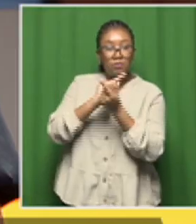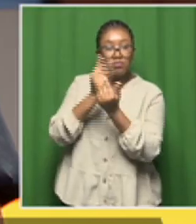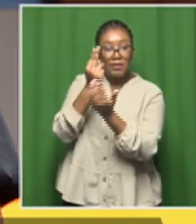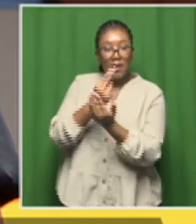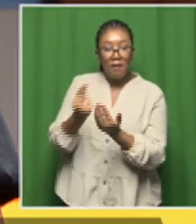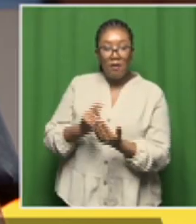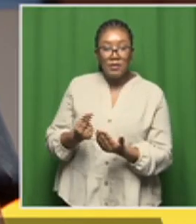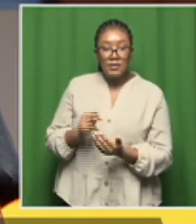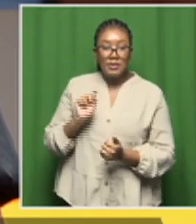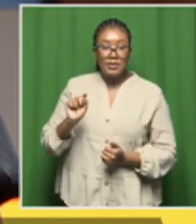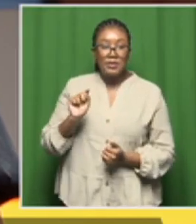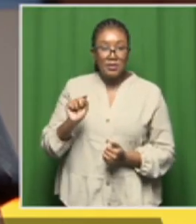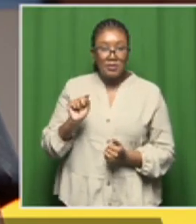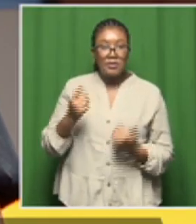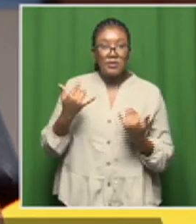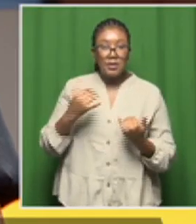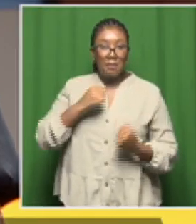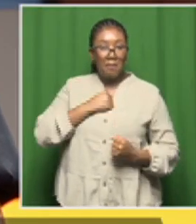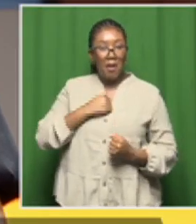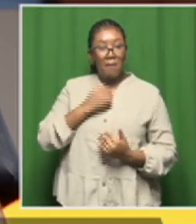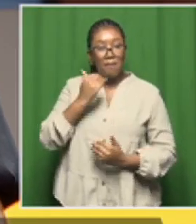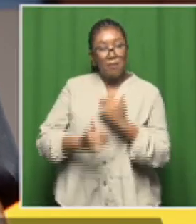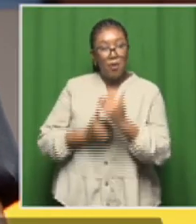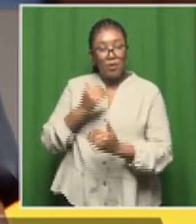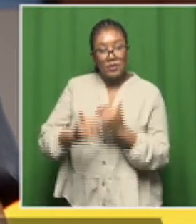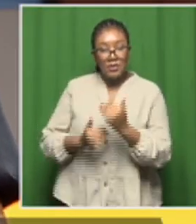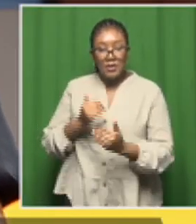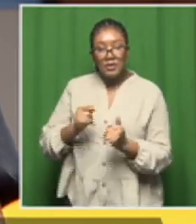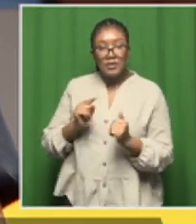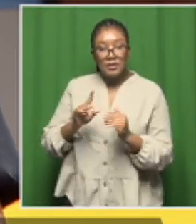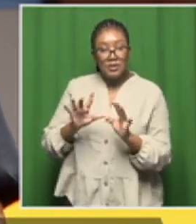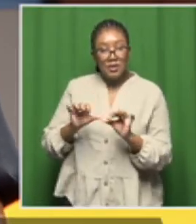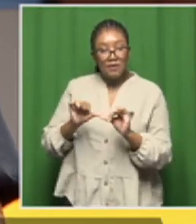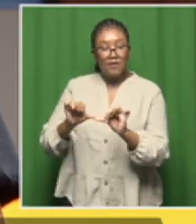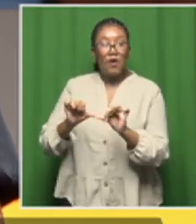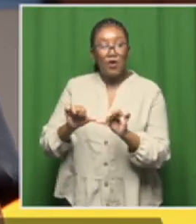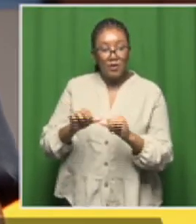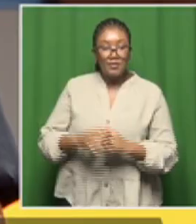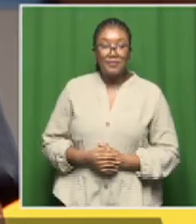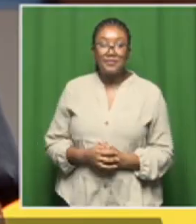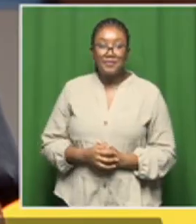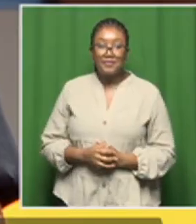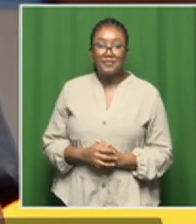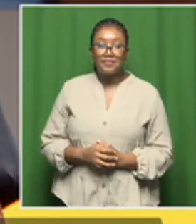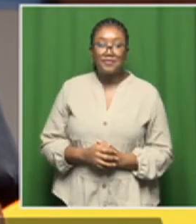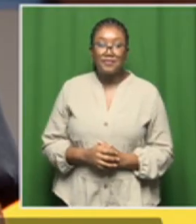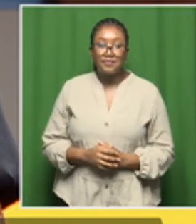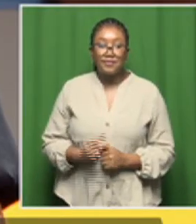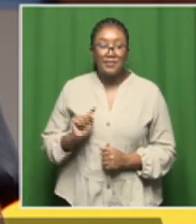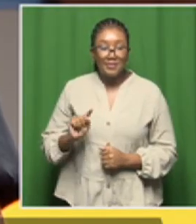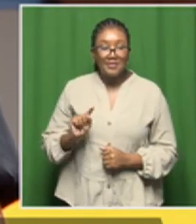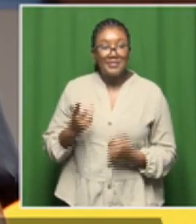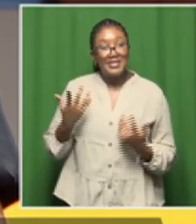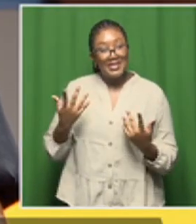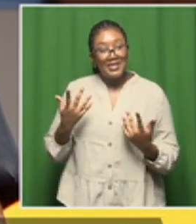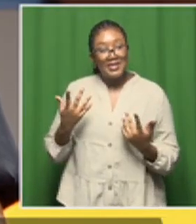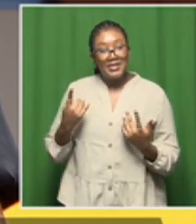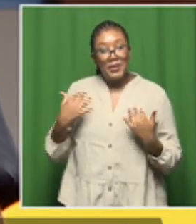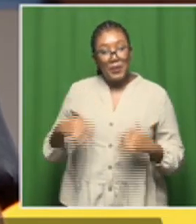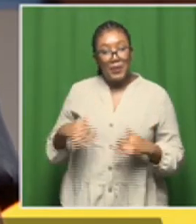and just the methods that I also engage with in my process and in my practice. So yeah, it was quite